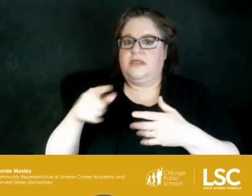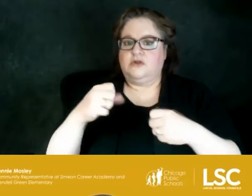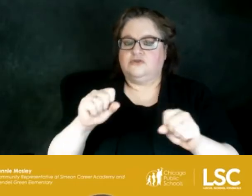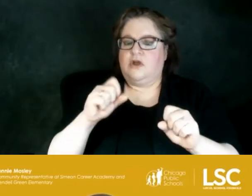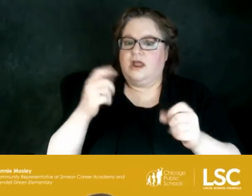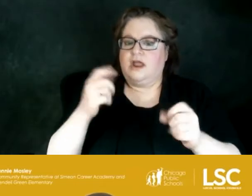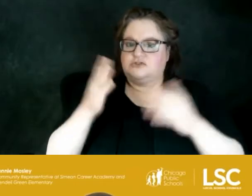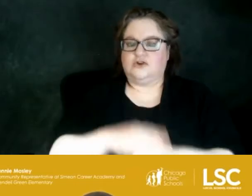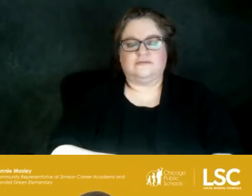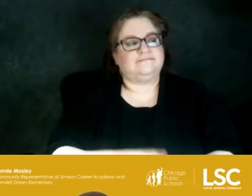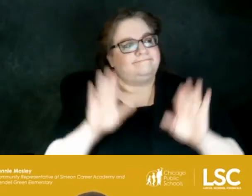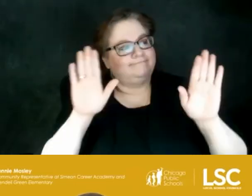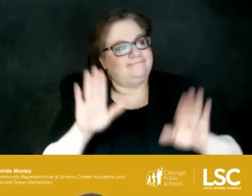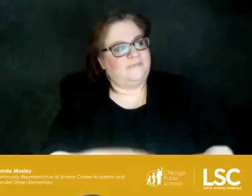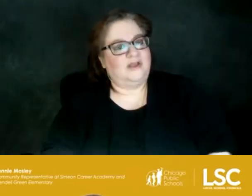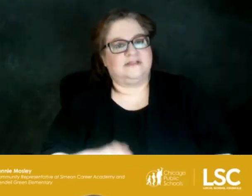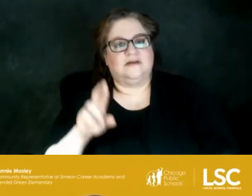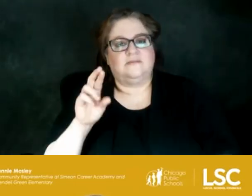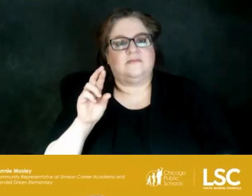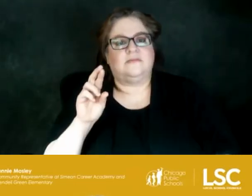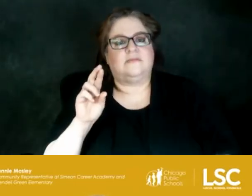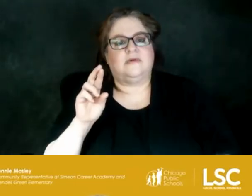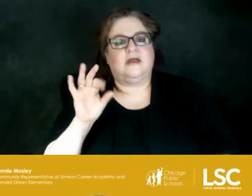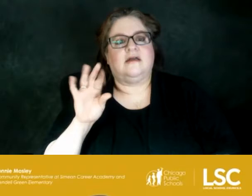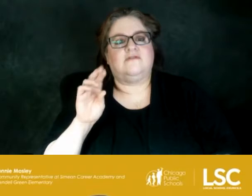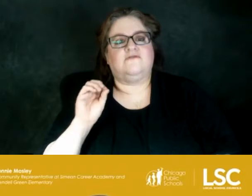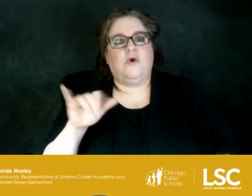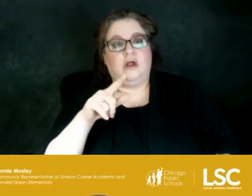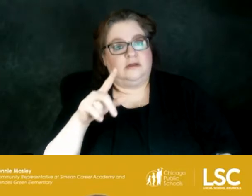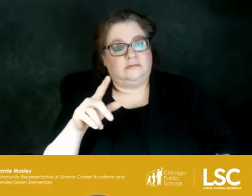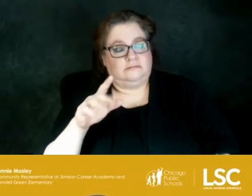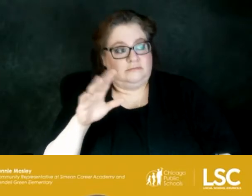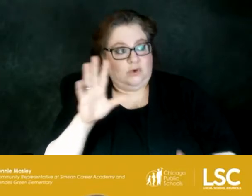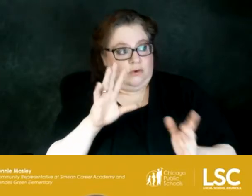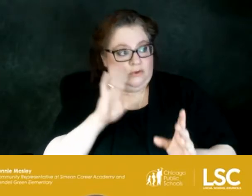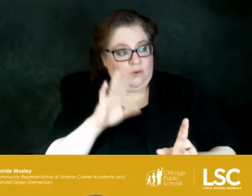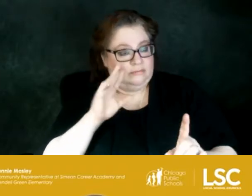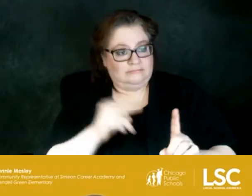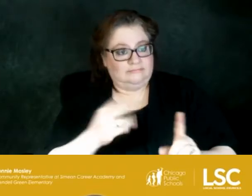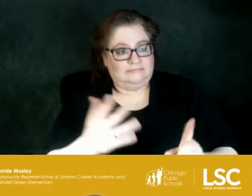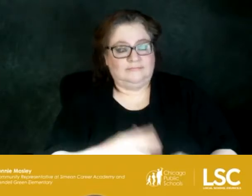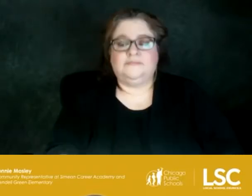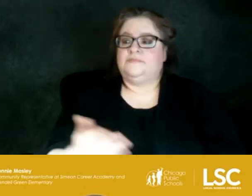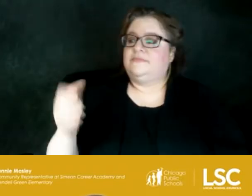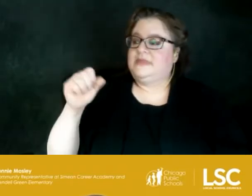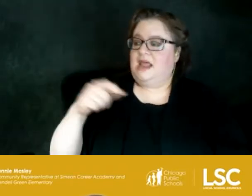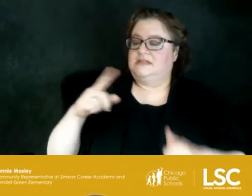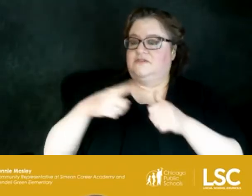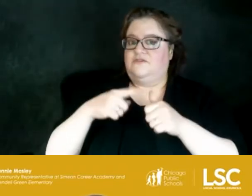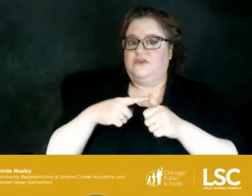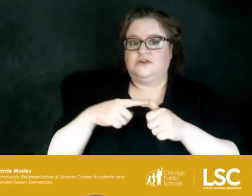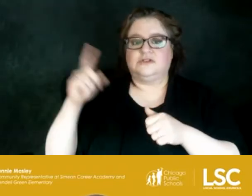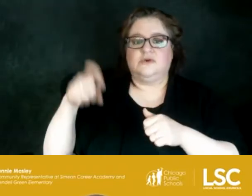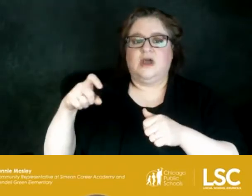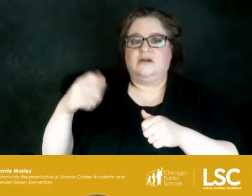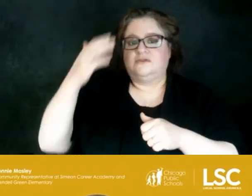Awesome, awesome. Froy, get your take on that. Yes, of course. I think first and foremost, you have